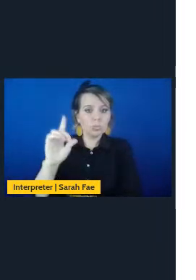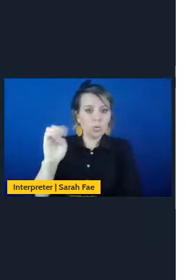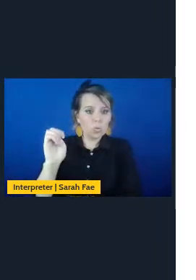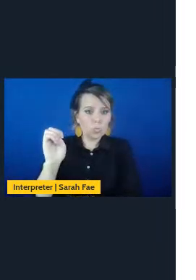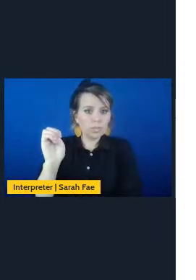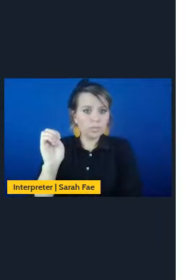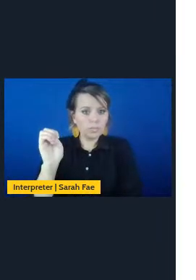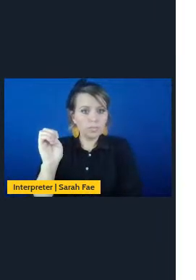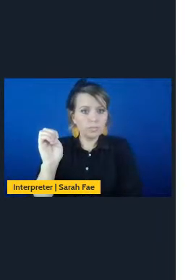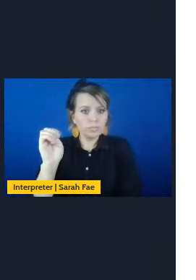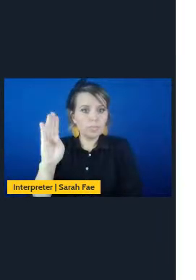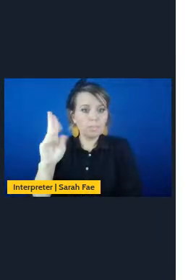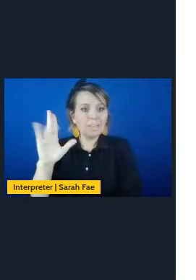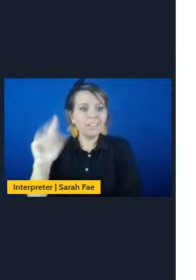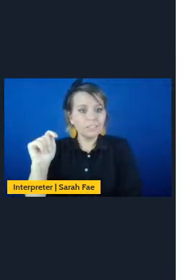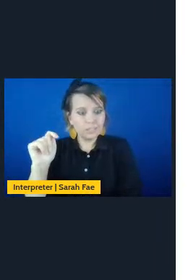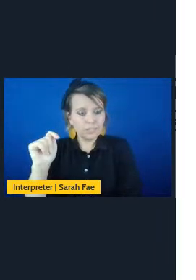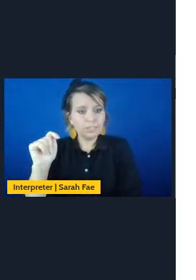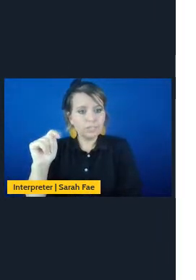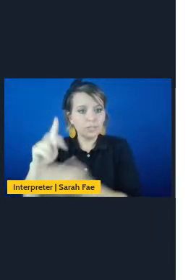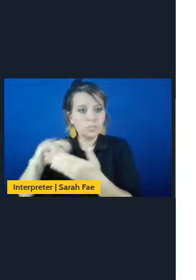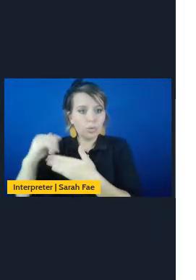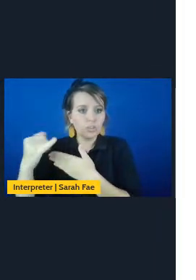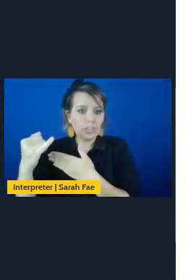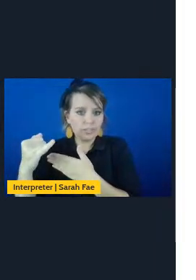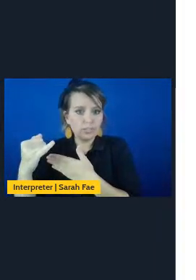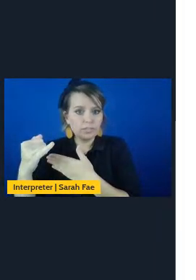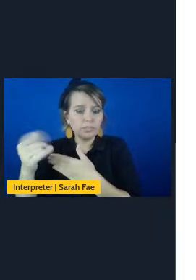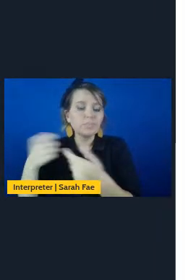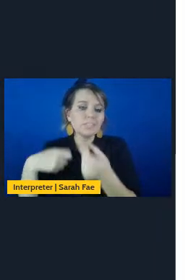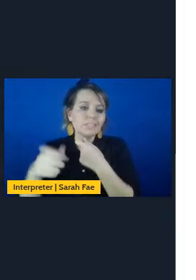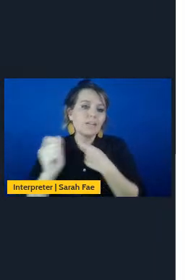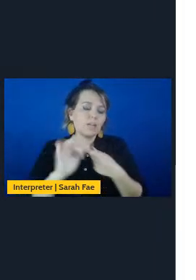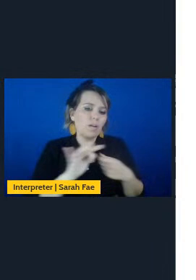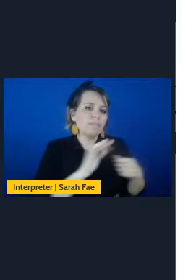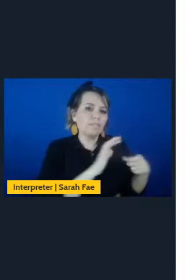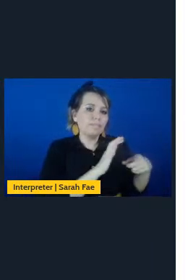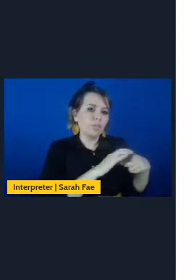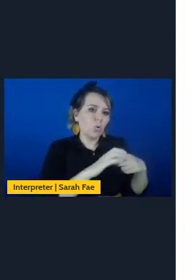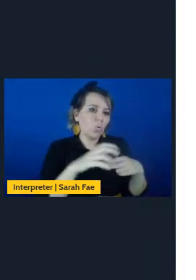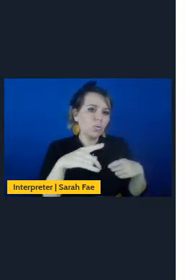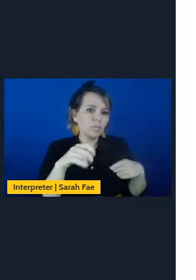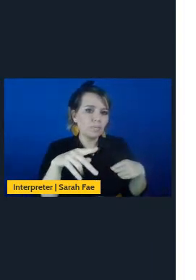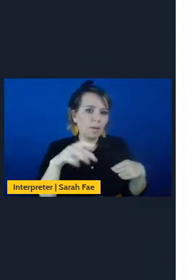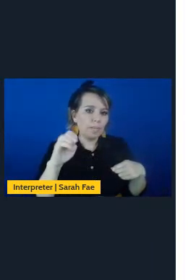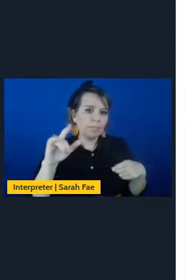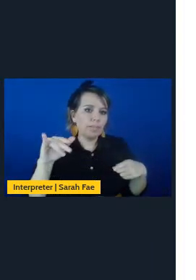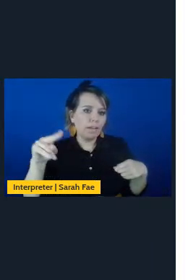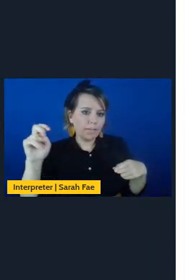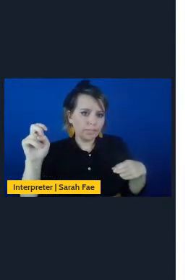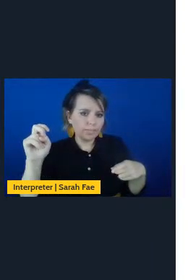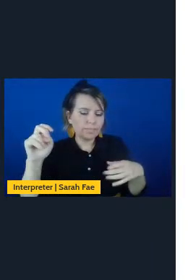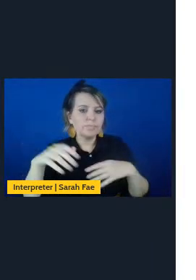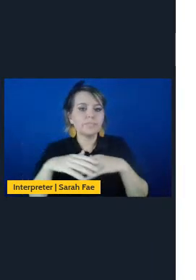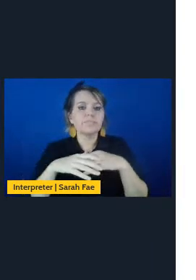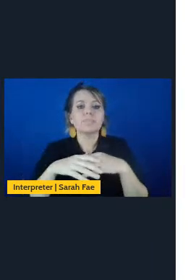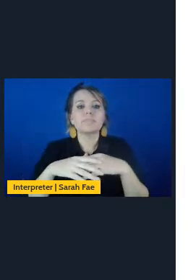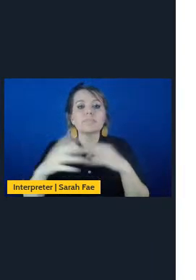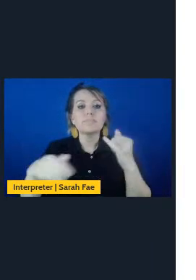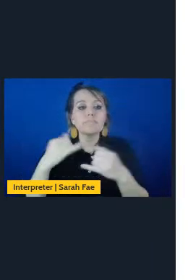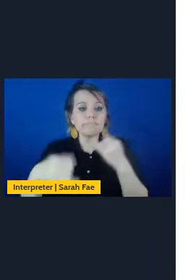instead of running the whole code pipeline. And finally, for